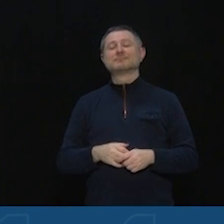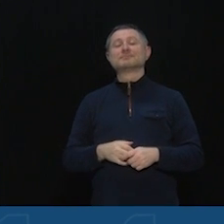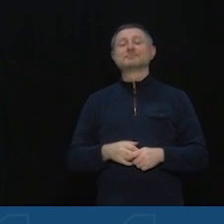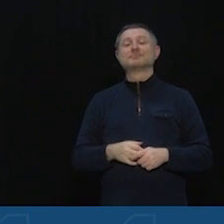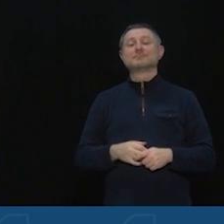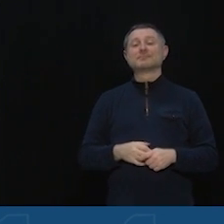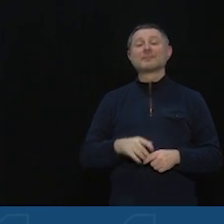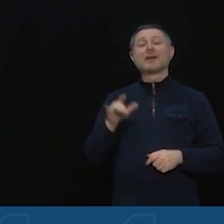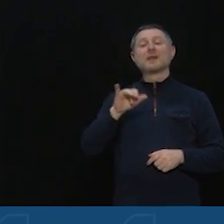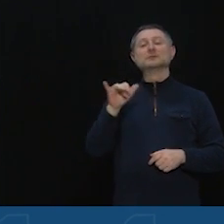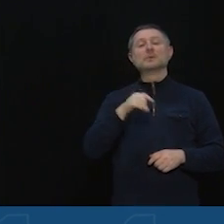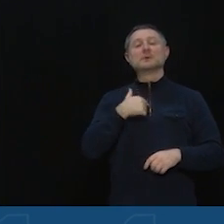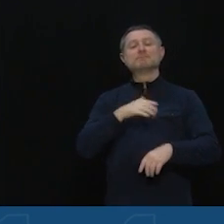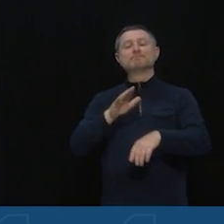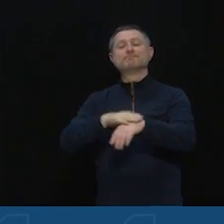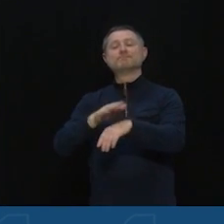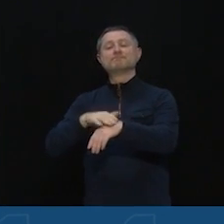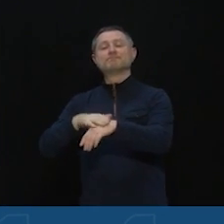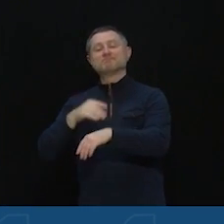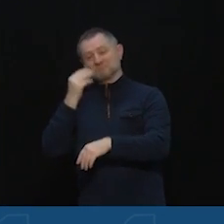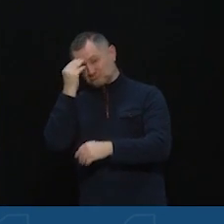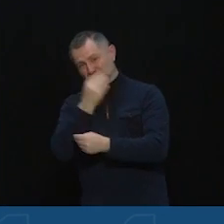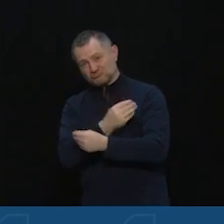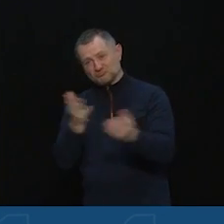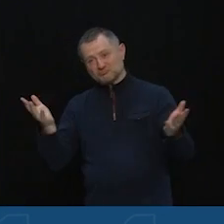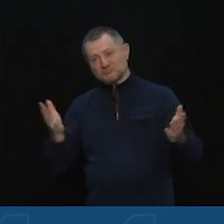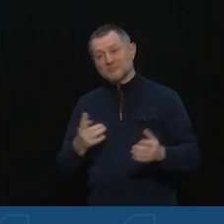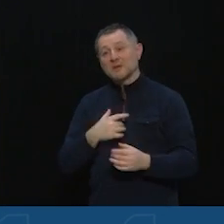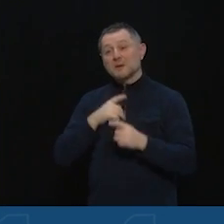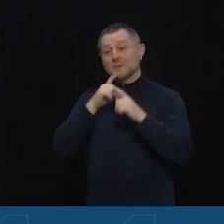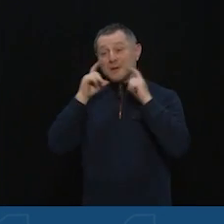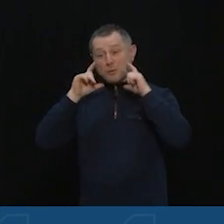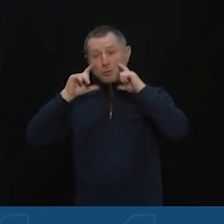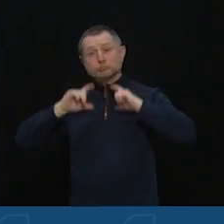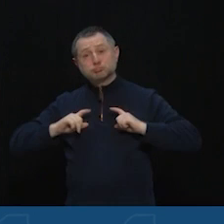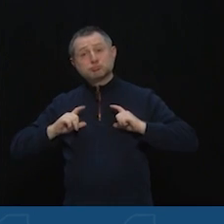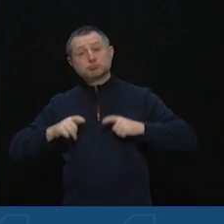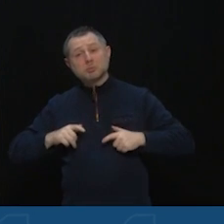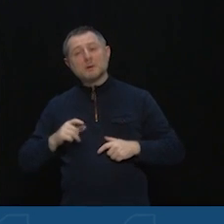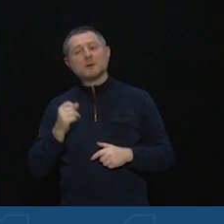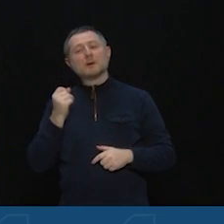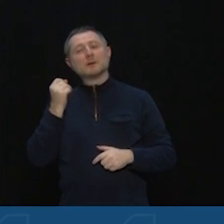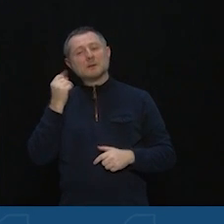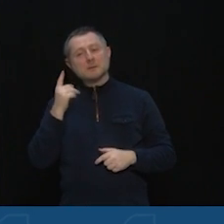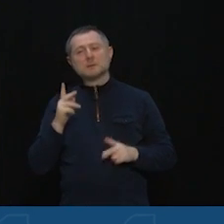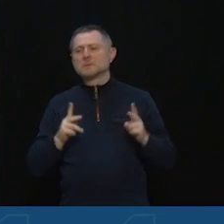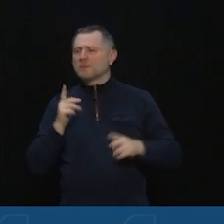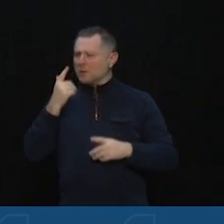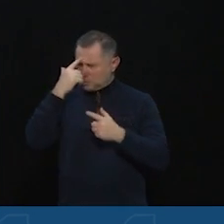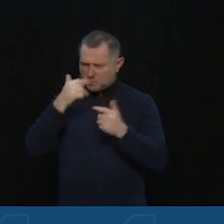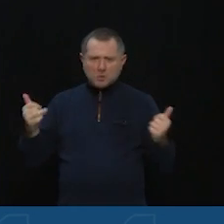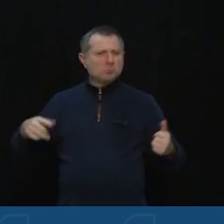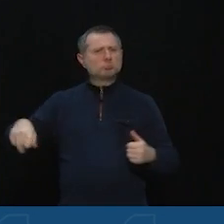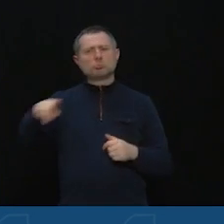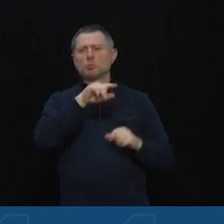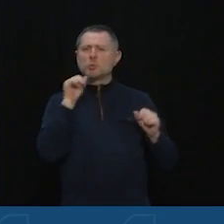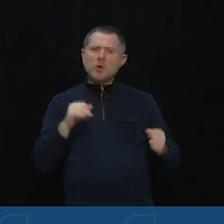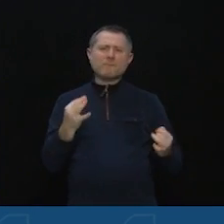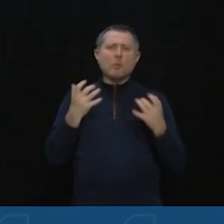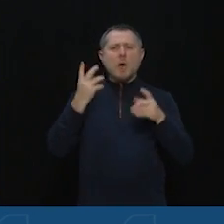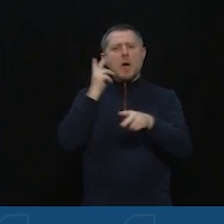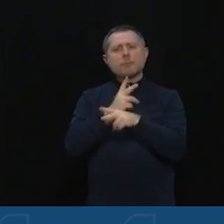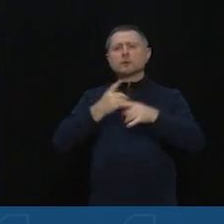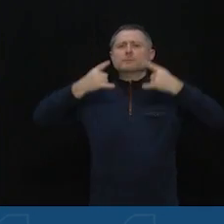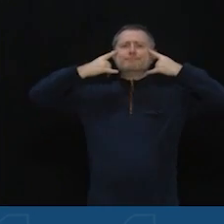that although we've removed the mask mandate in many settings, people still have the choice to wear masks, and we want